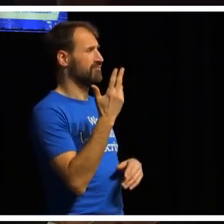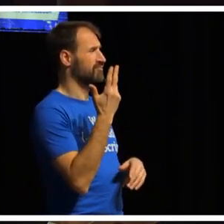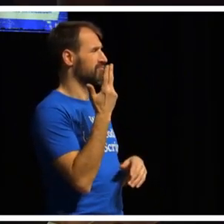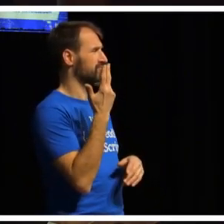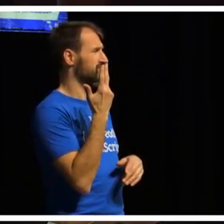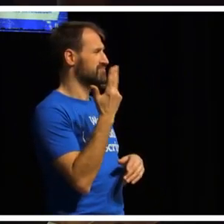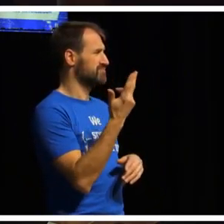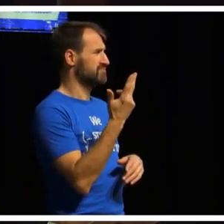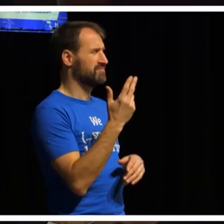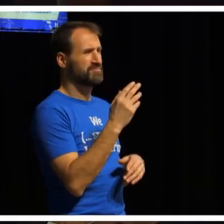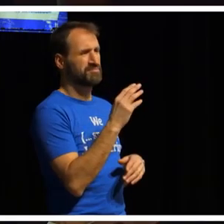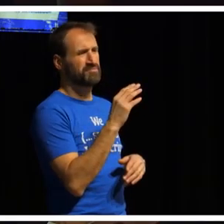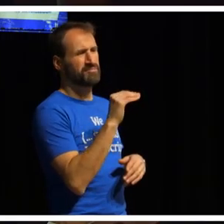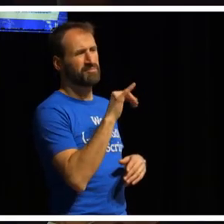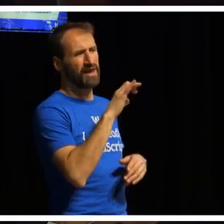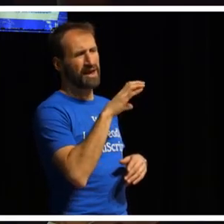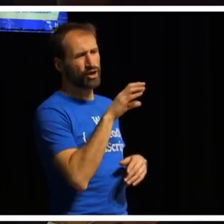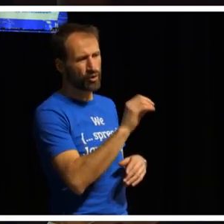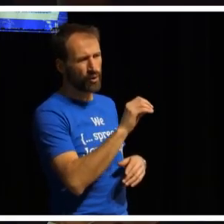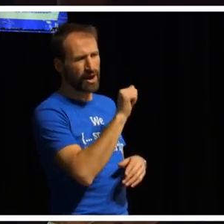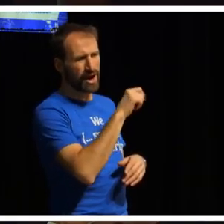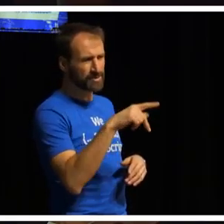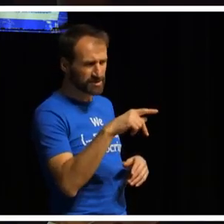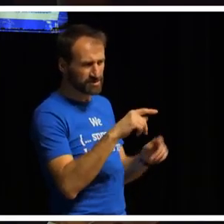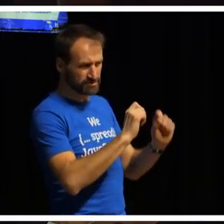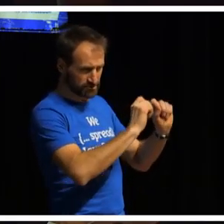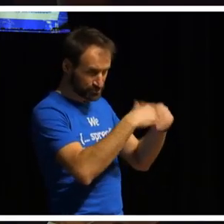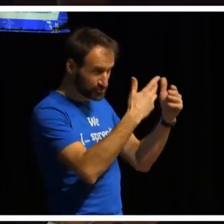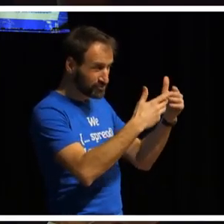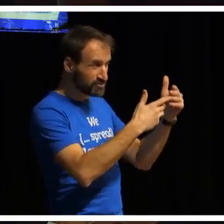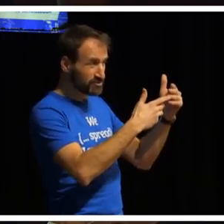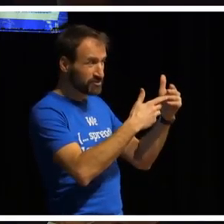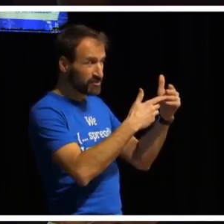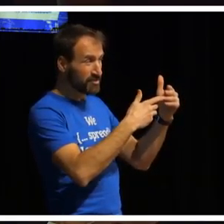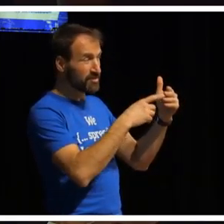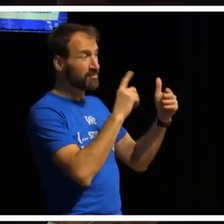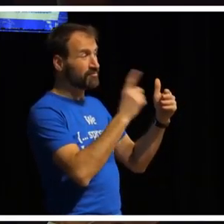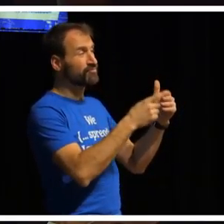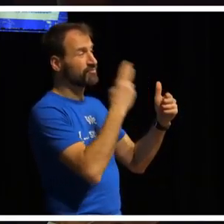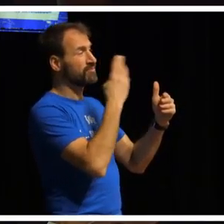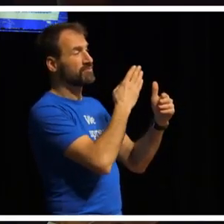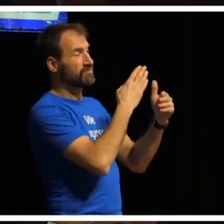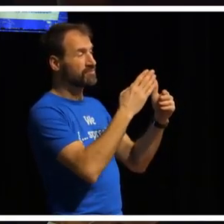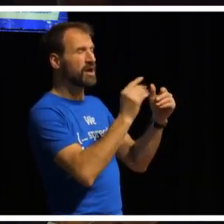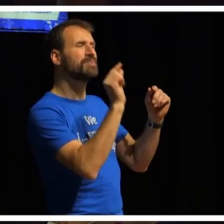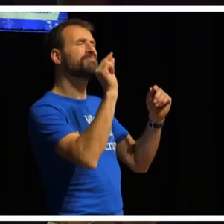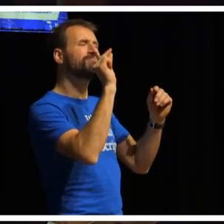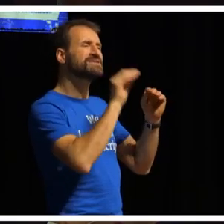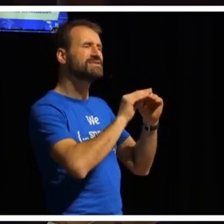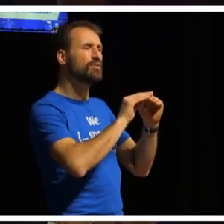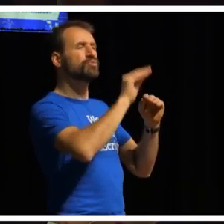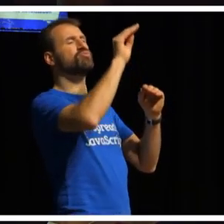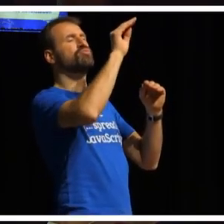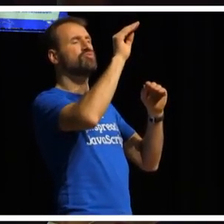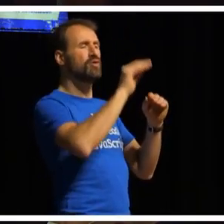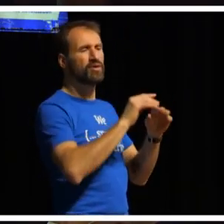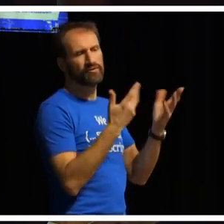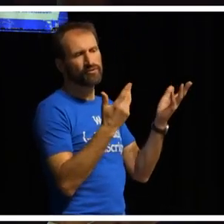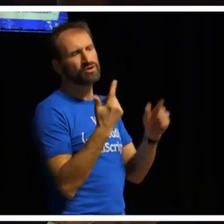3 microamps. So that's a lot less than the Raspberry Pi anyway. And then it spike up a little bit, maybe to